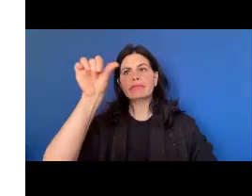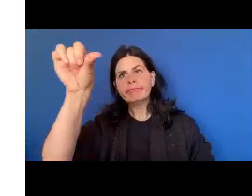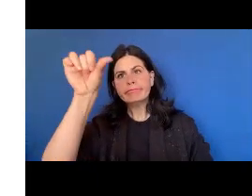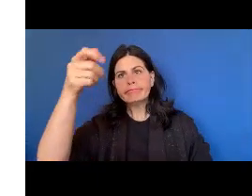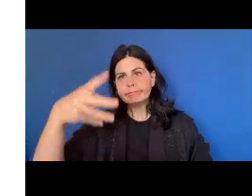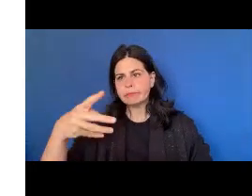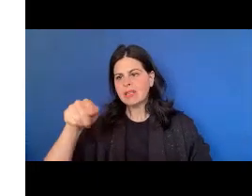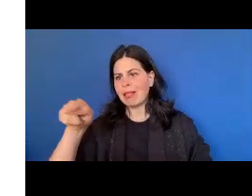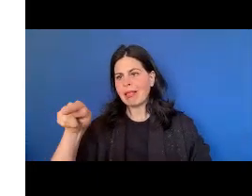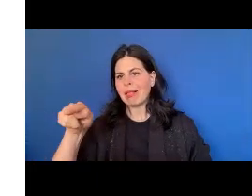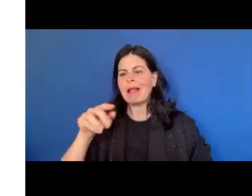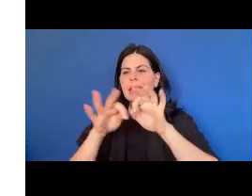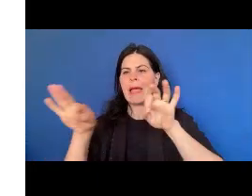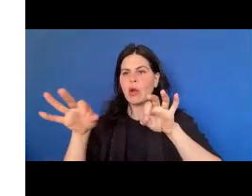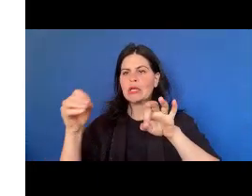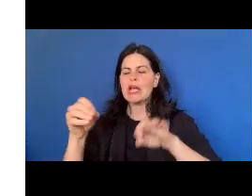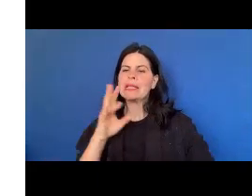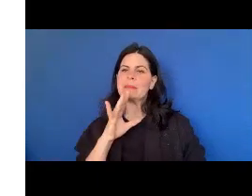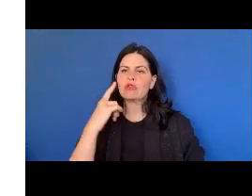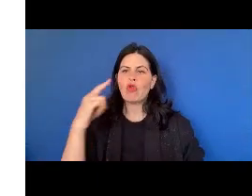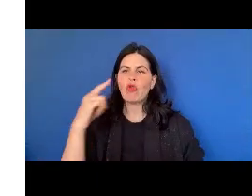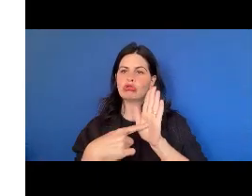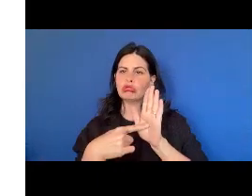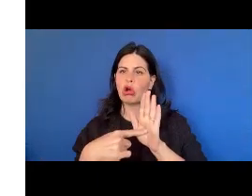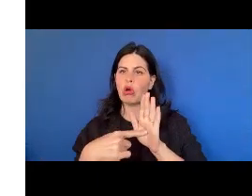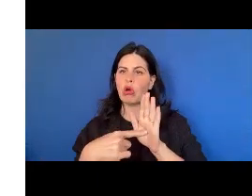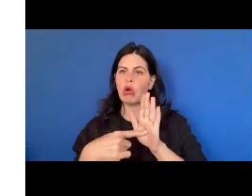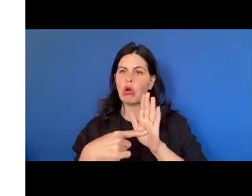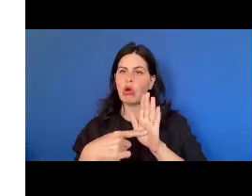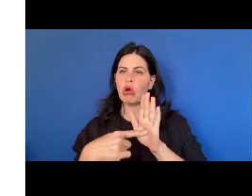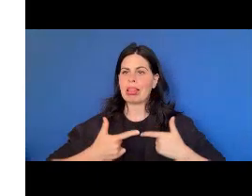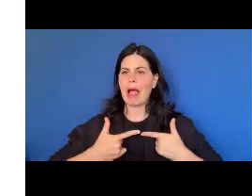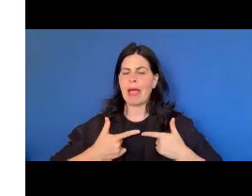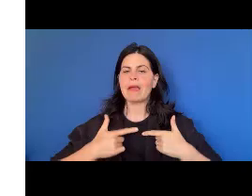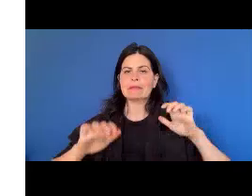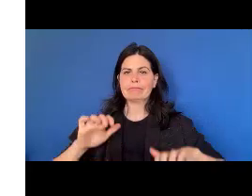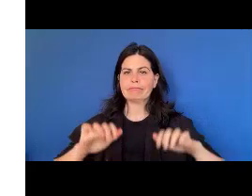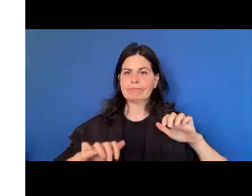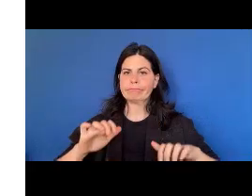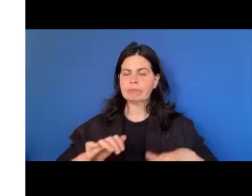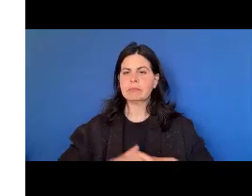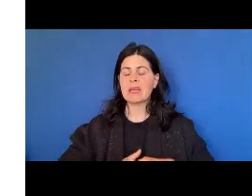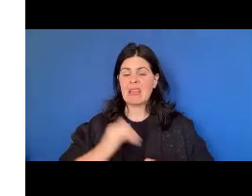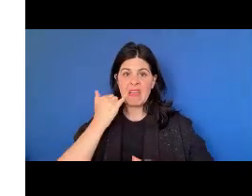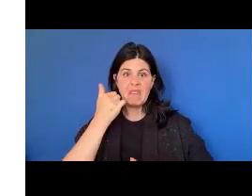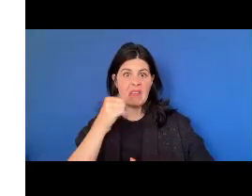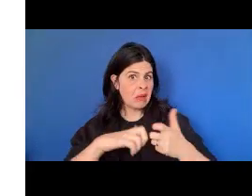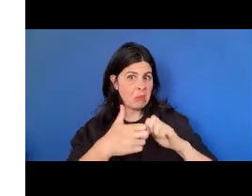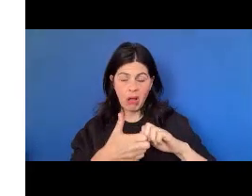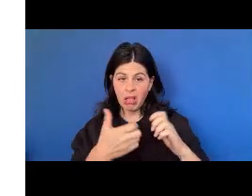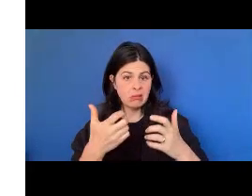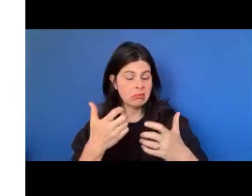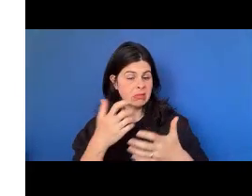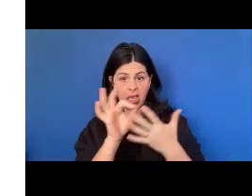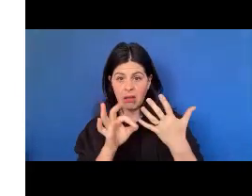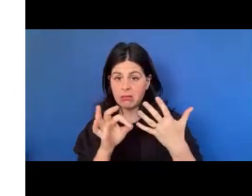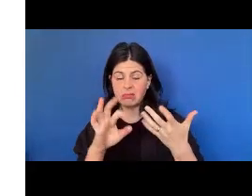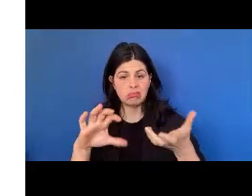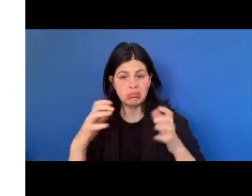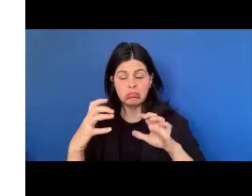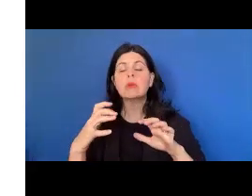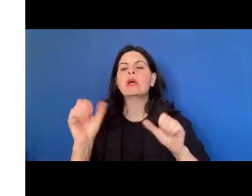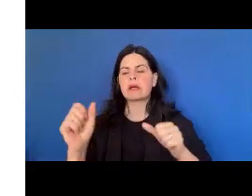captions. If you're having any issues with any of these options, you can also let us know via the Q&A feature